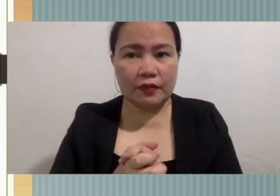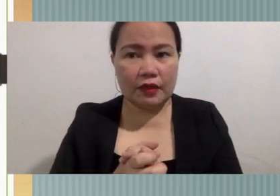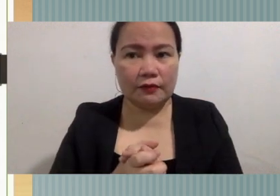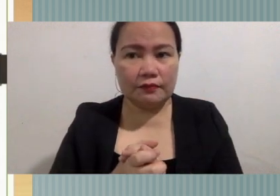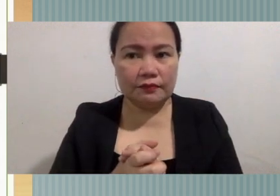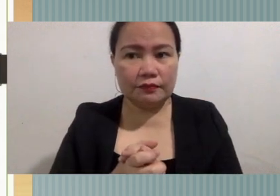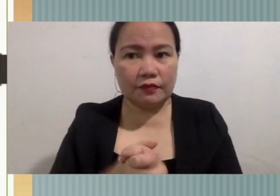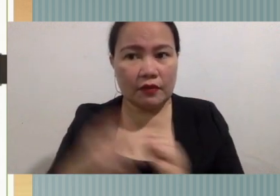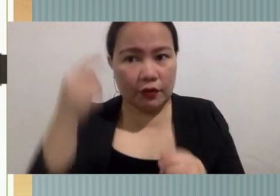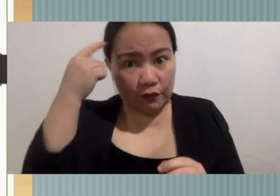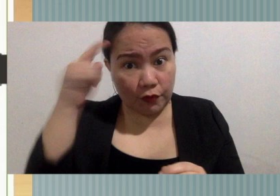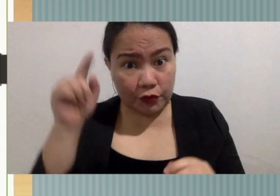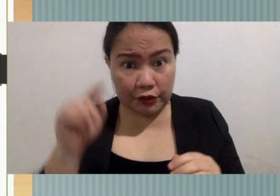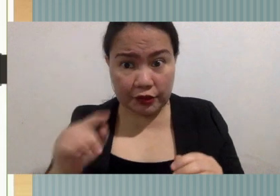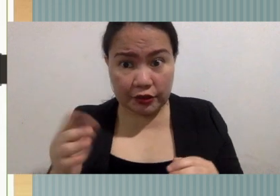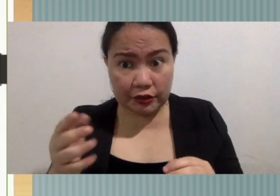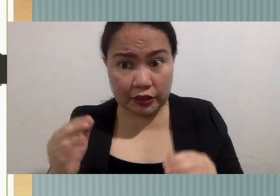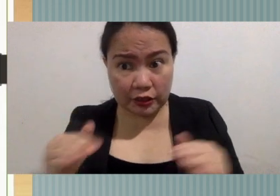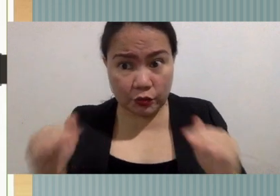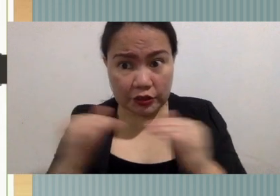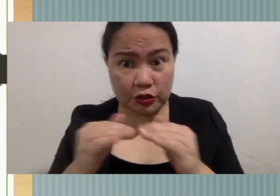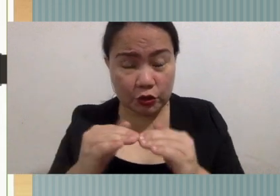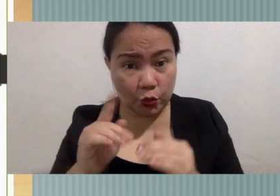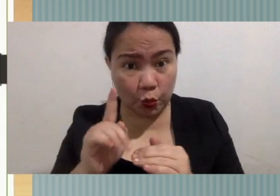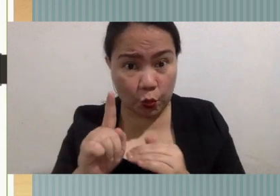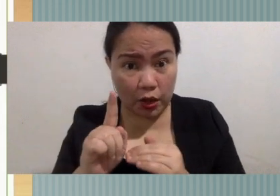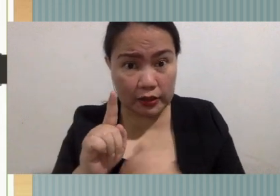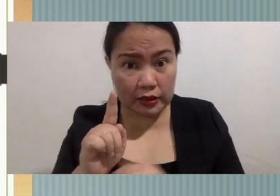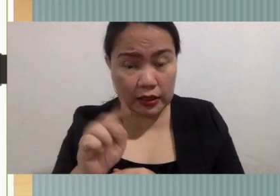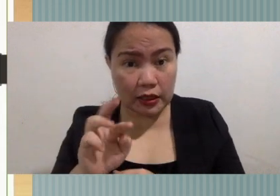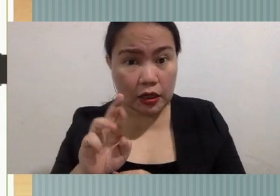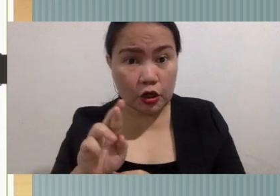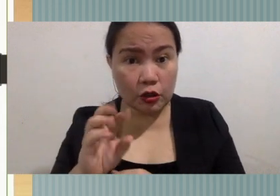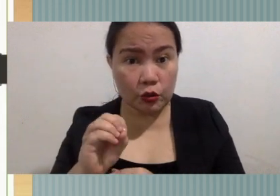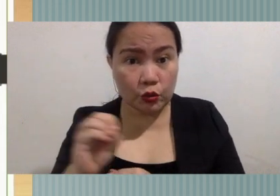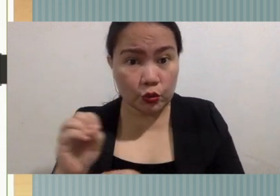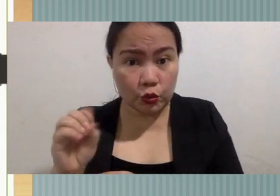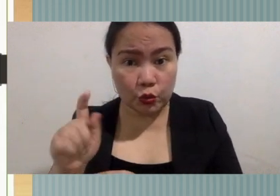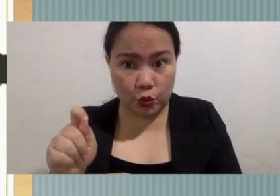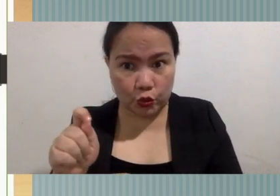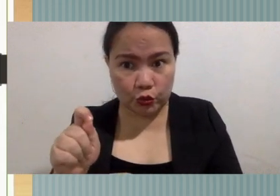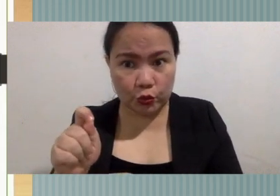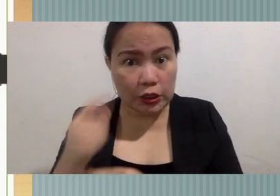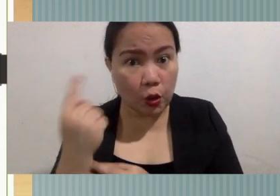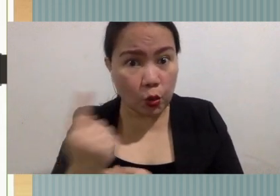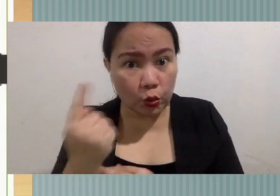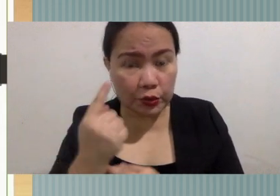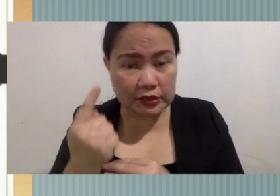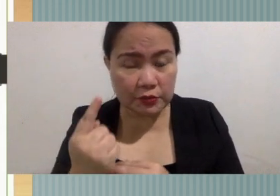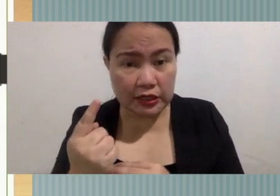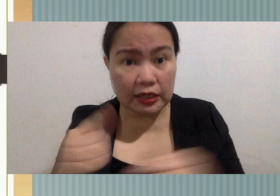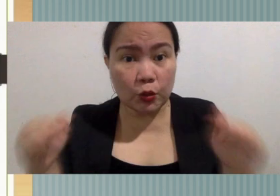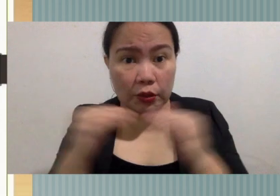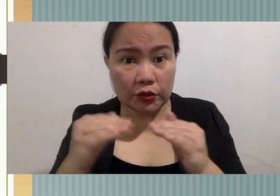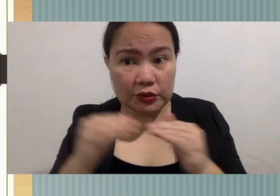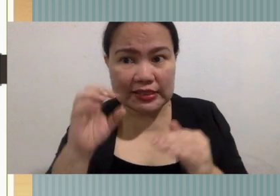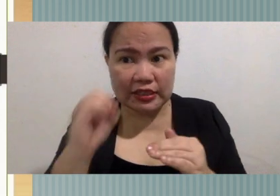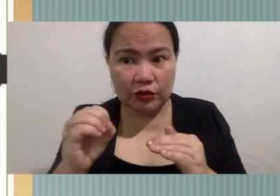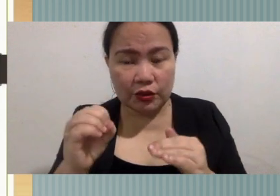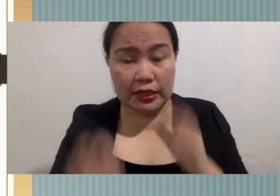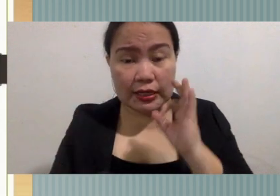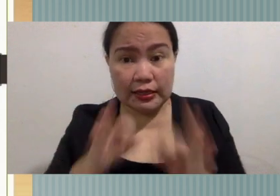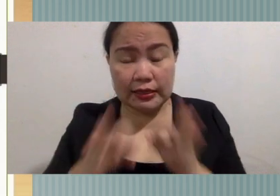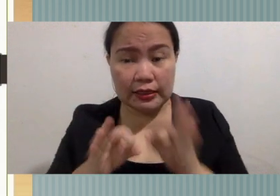For equation of these forms, one root or solution will always be equal to 0. So, tatandaan natin